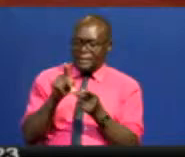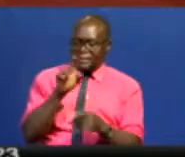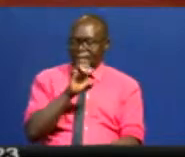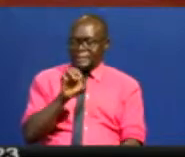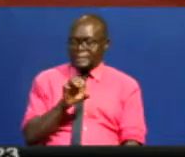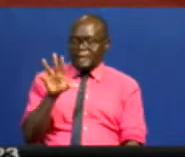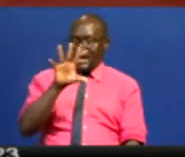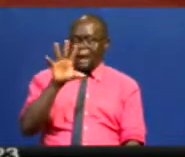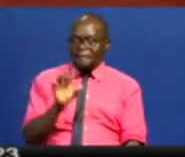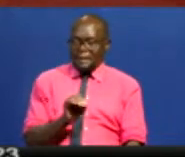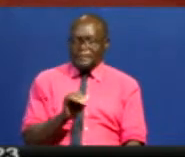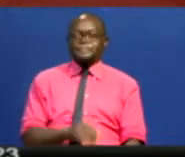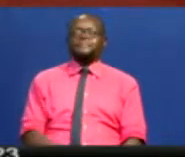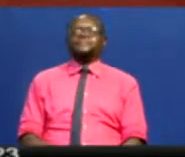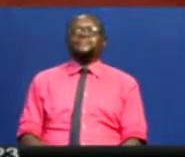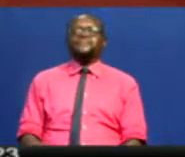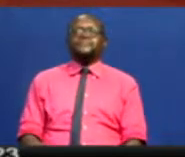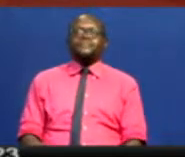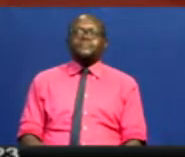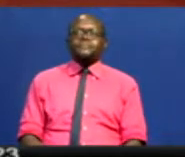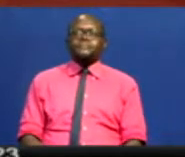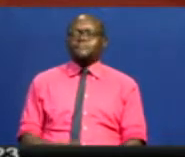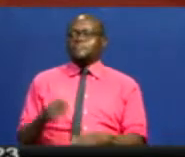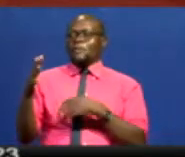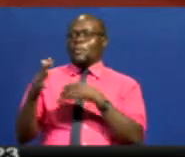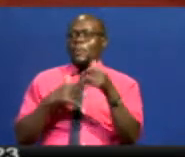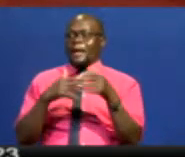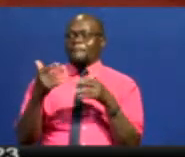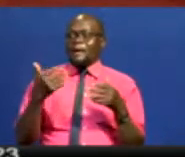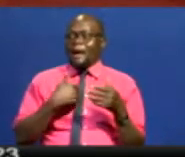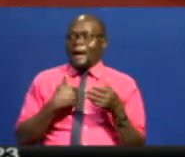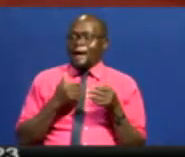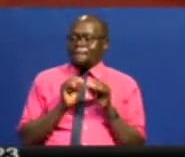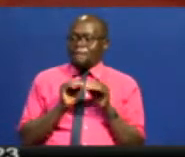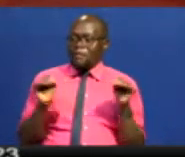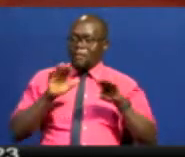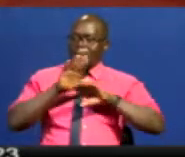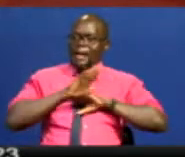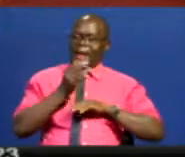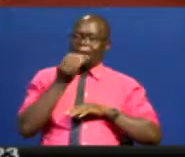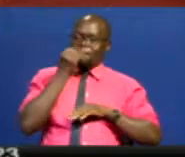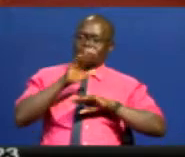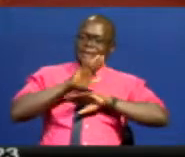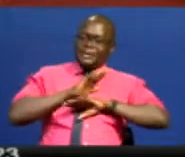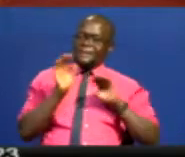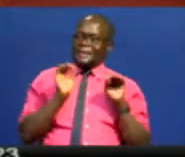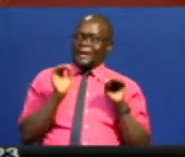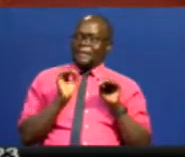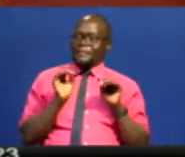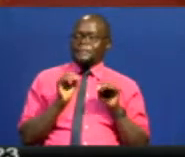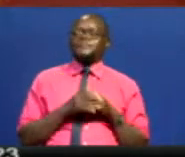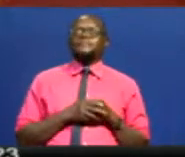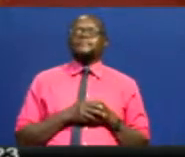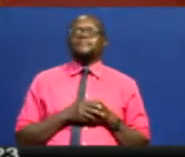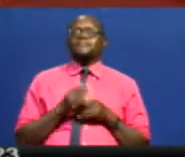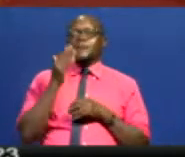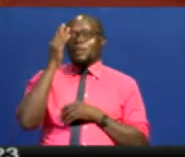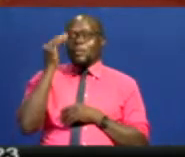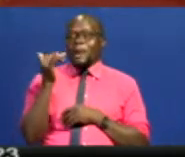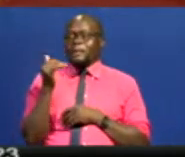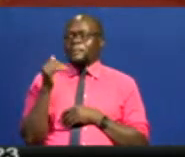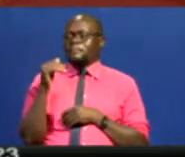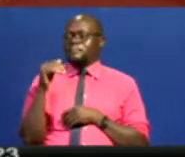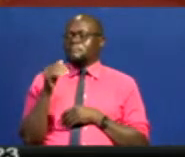Africa. And whenever there is no adequate food security because of lack